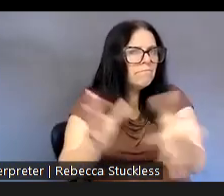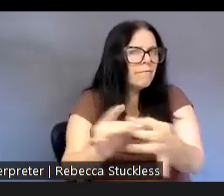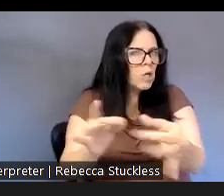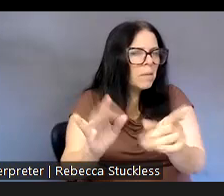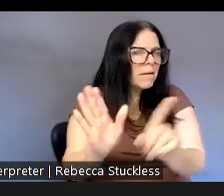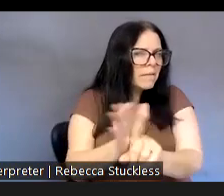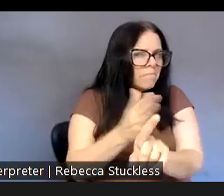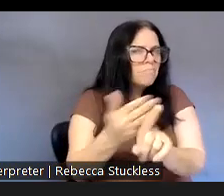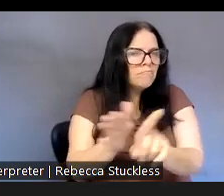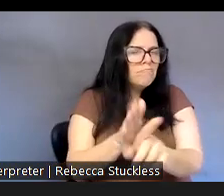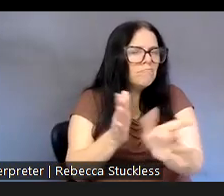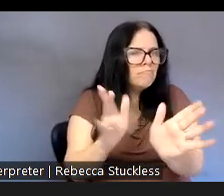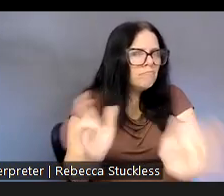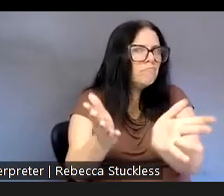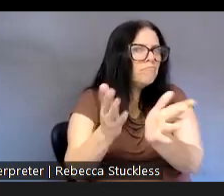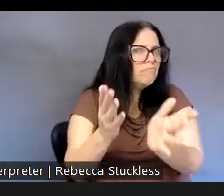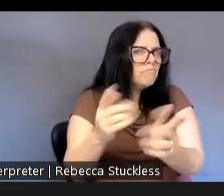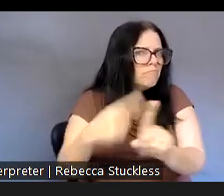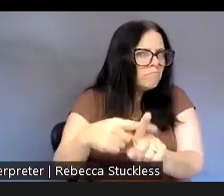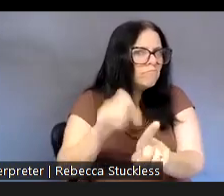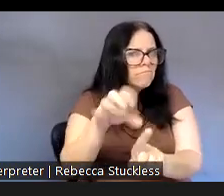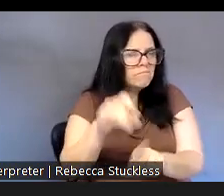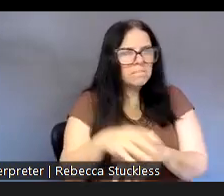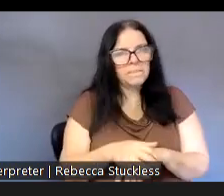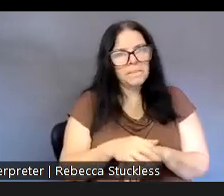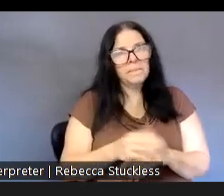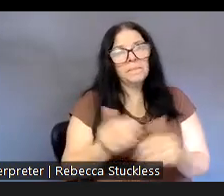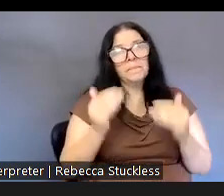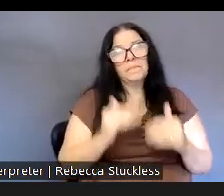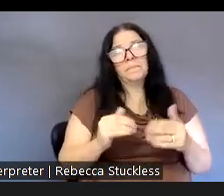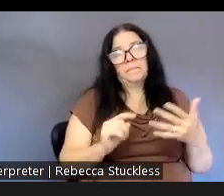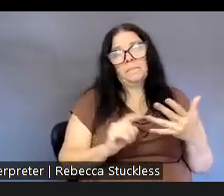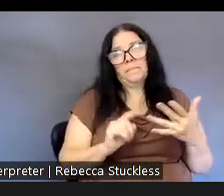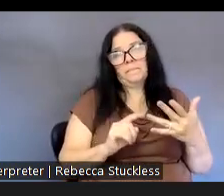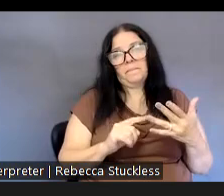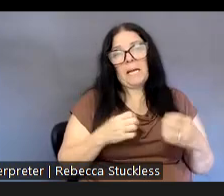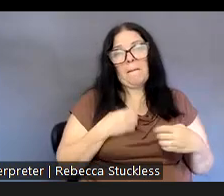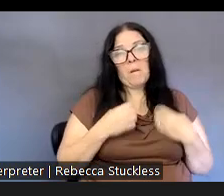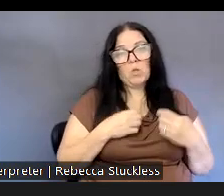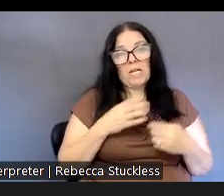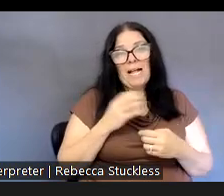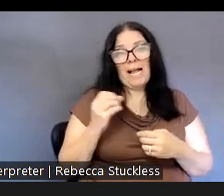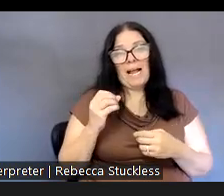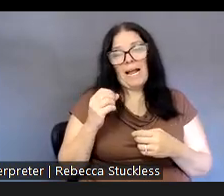verbal encouragement. By emotional and physiological states,